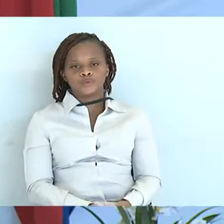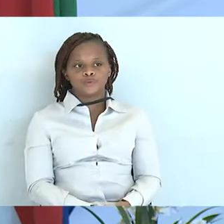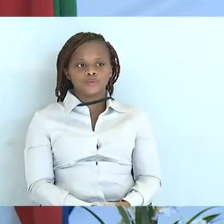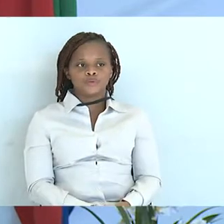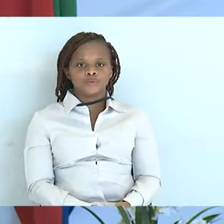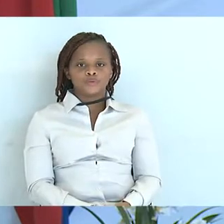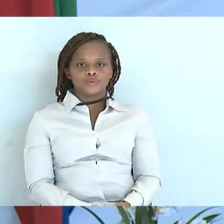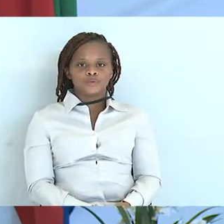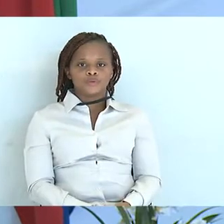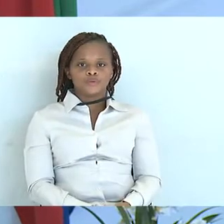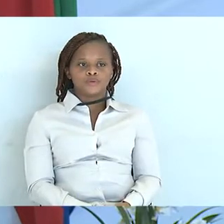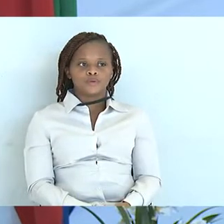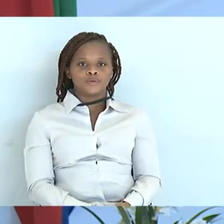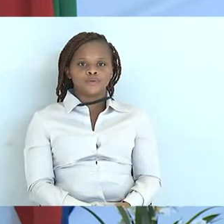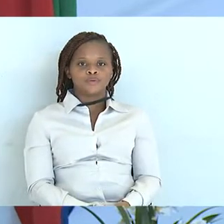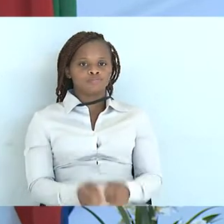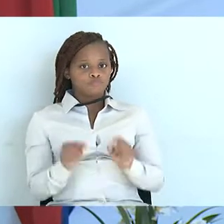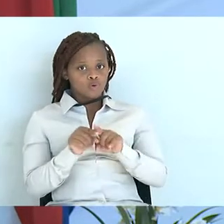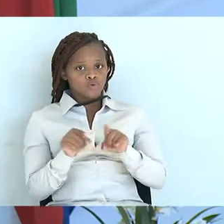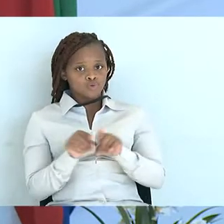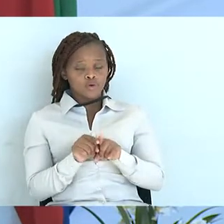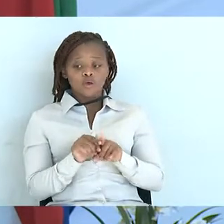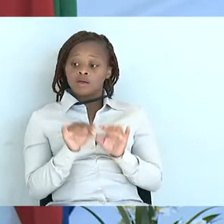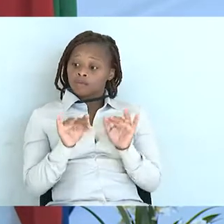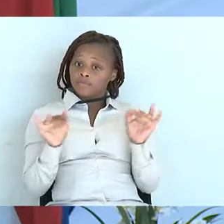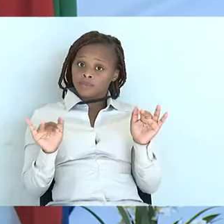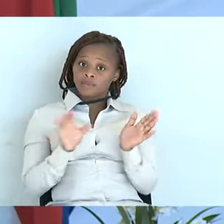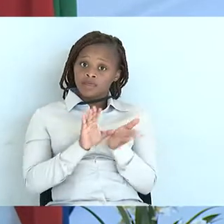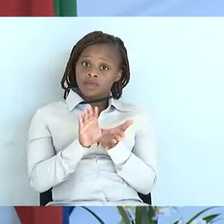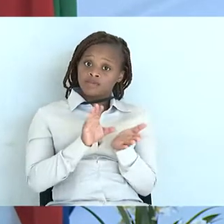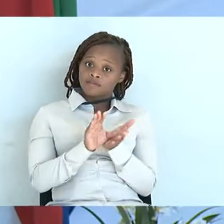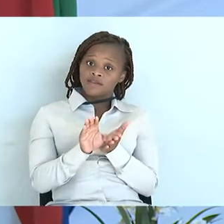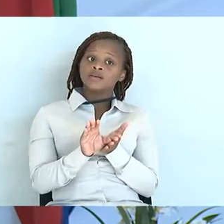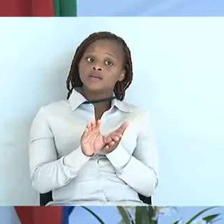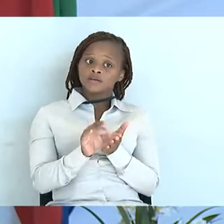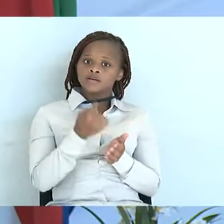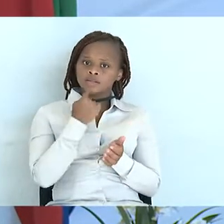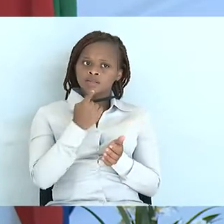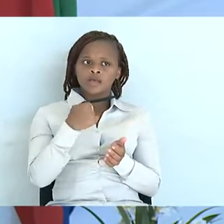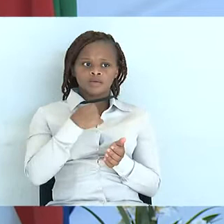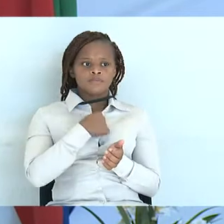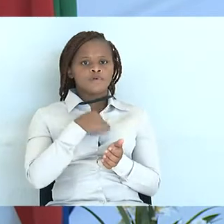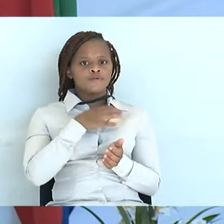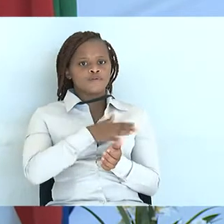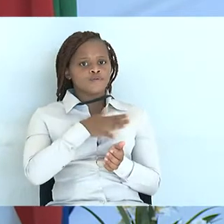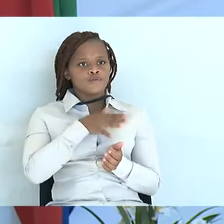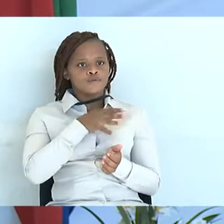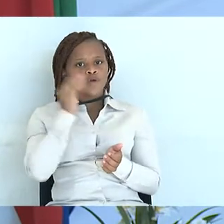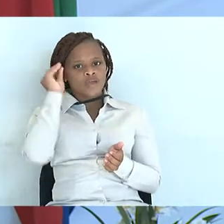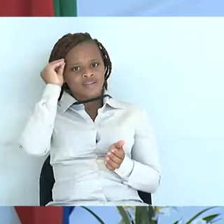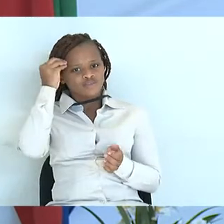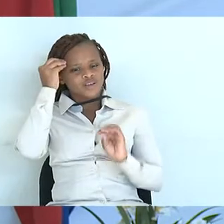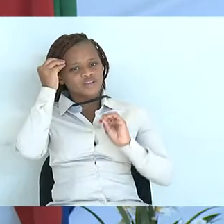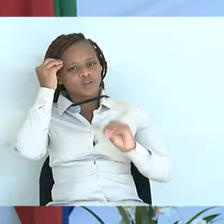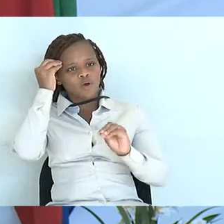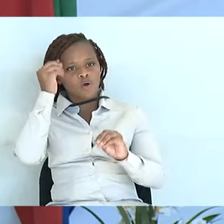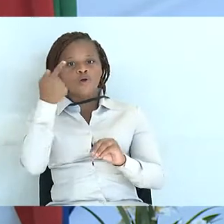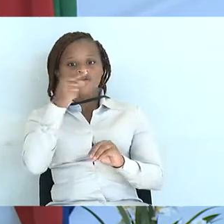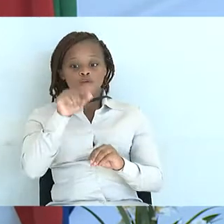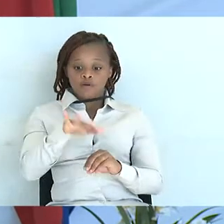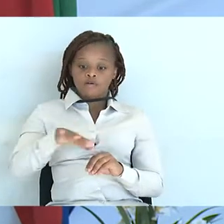And already the investors who have expressed interest in Uku, as well as in Port St.